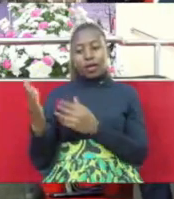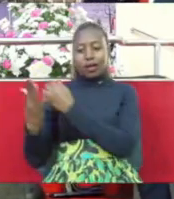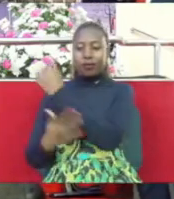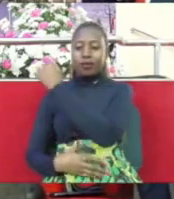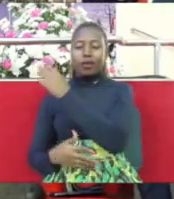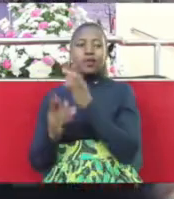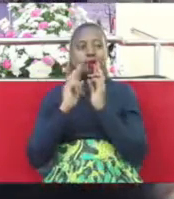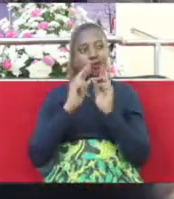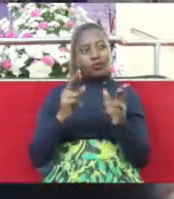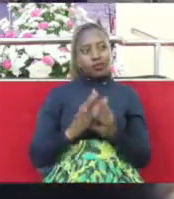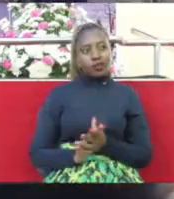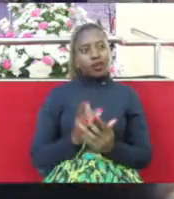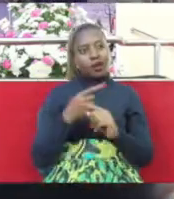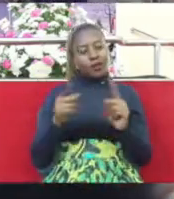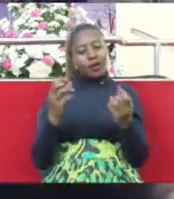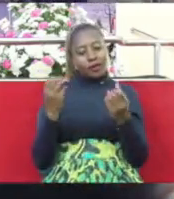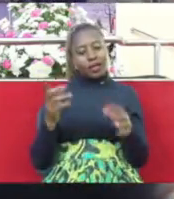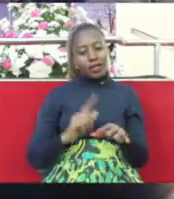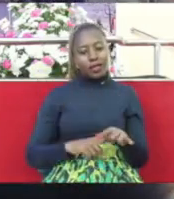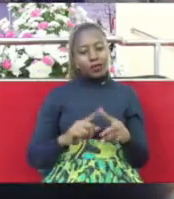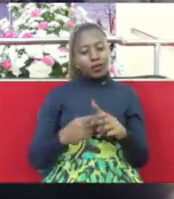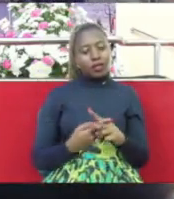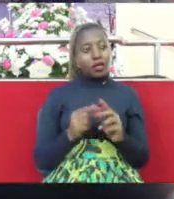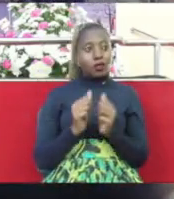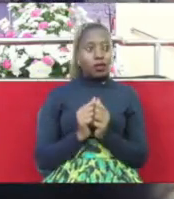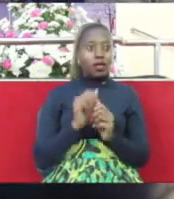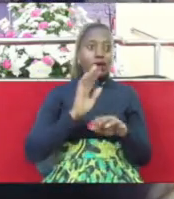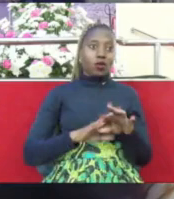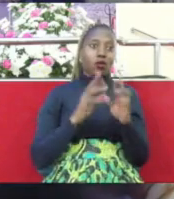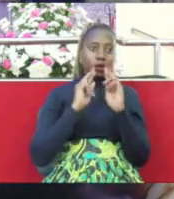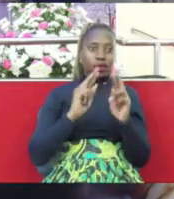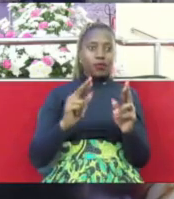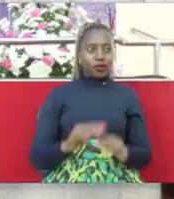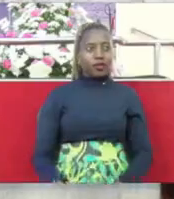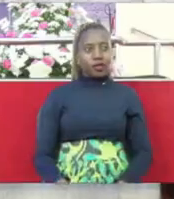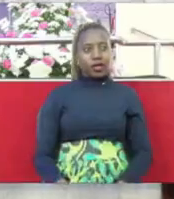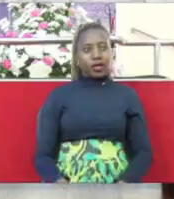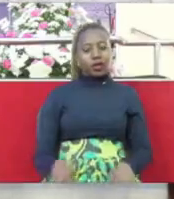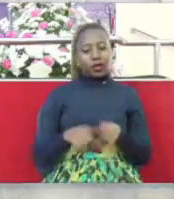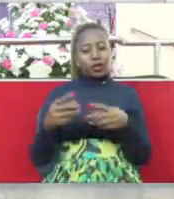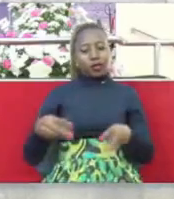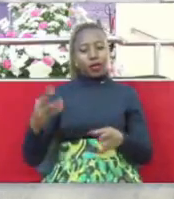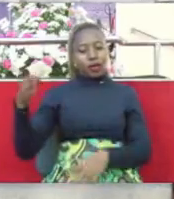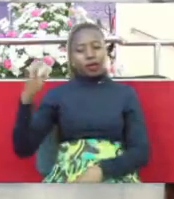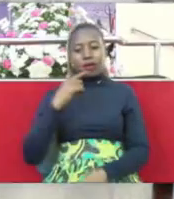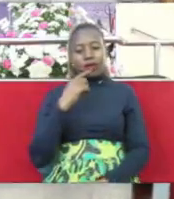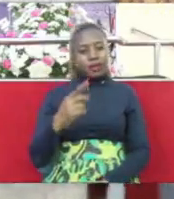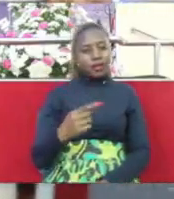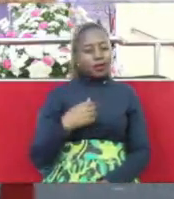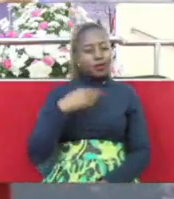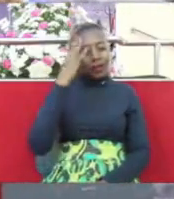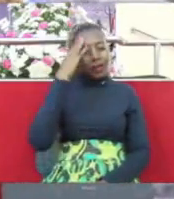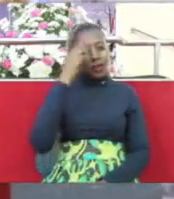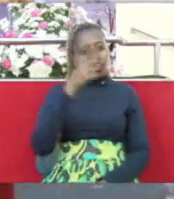the good report. So he is telling them, I know you. I know your